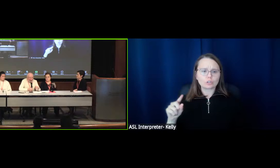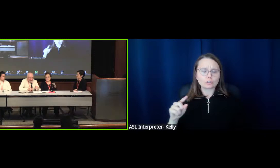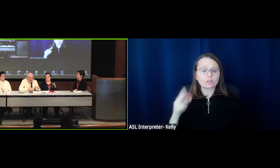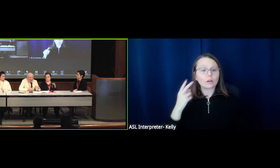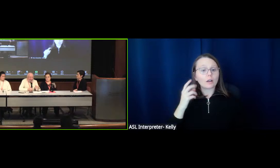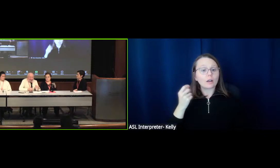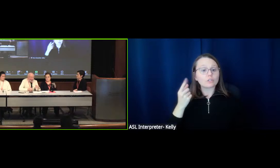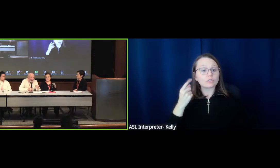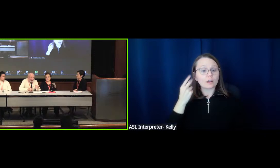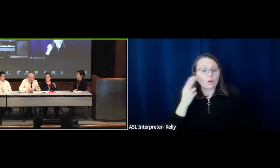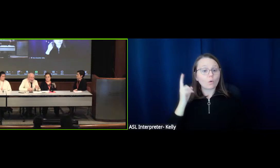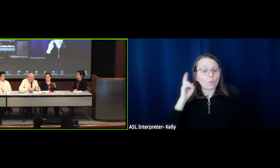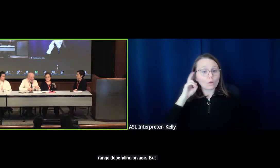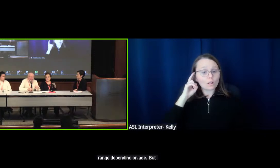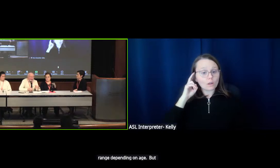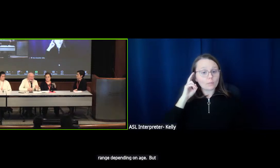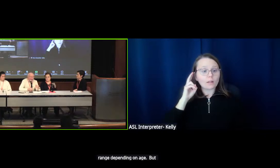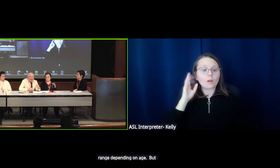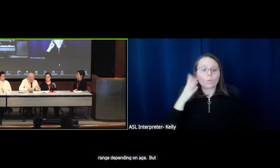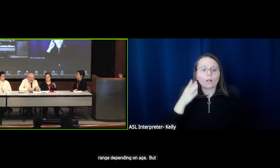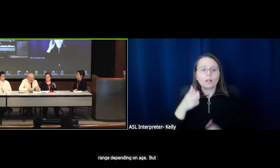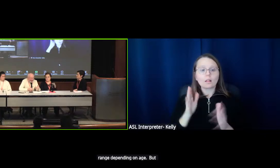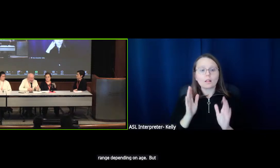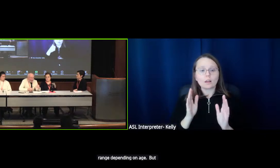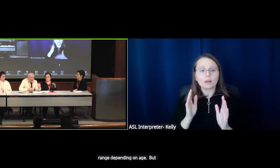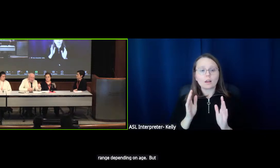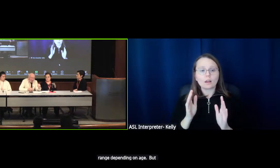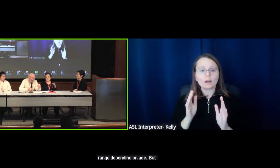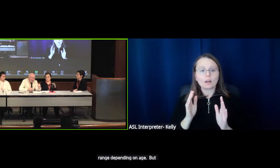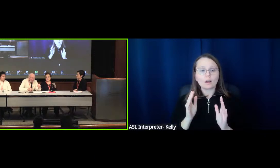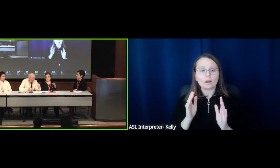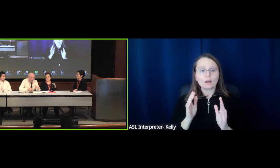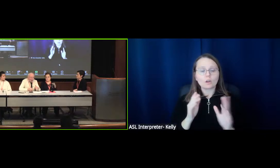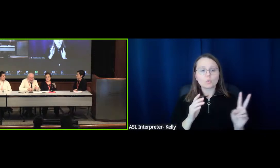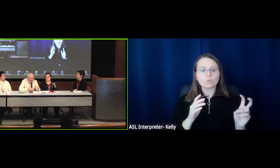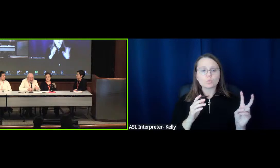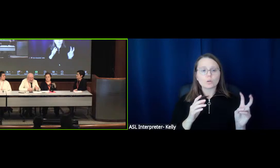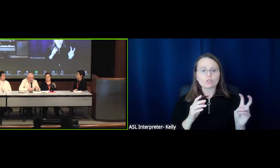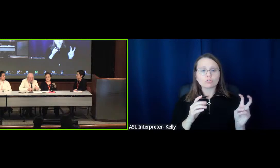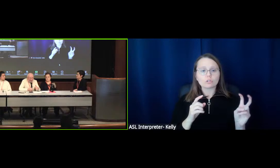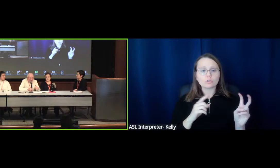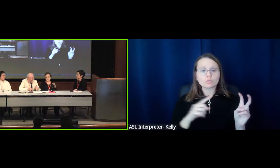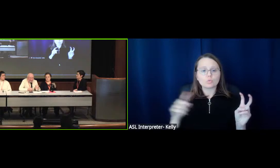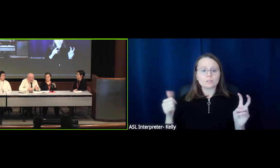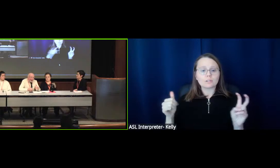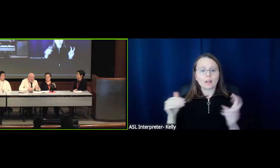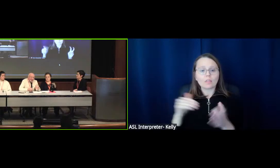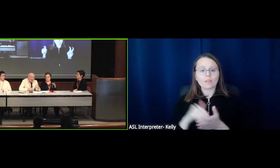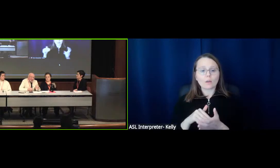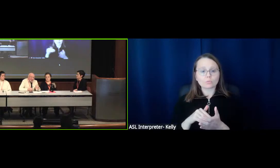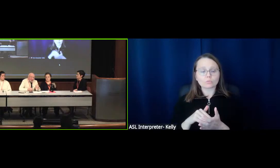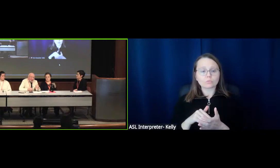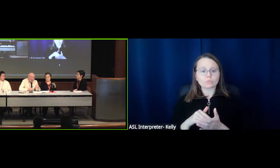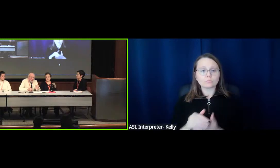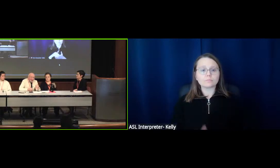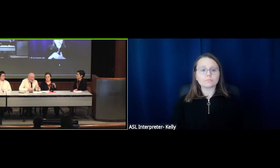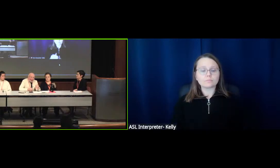implant allows 10,000, from 200 to 10,000.